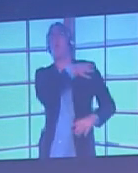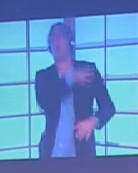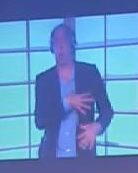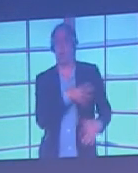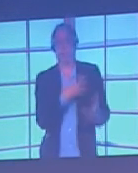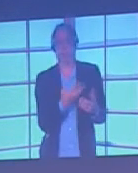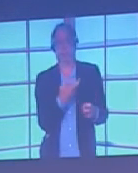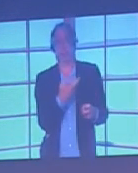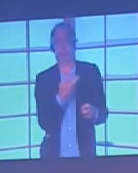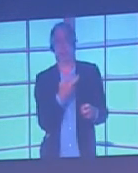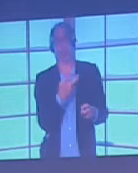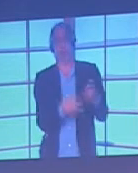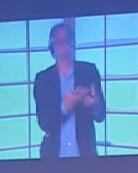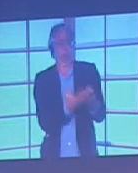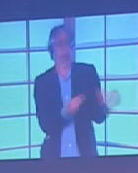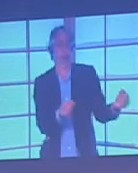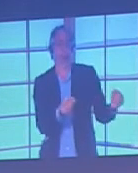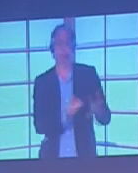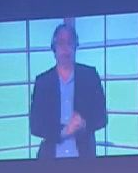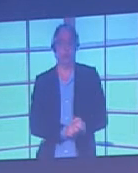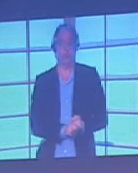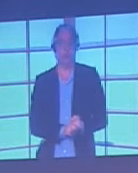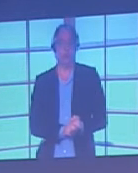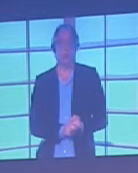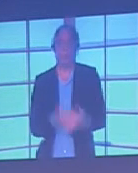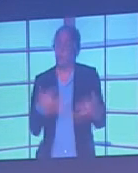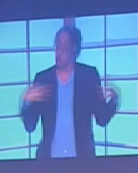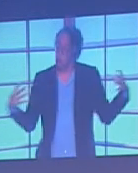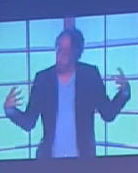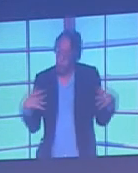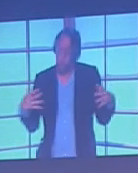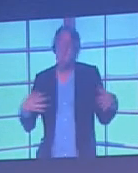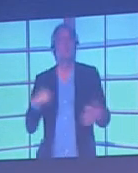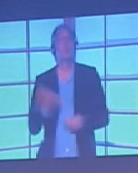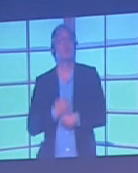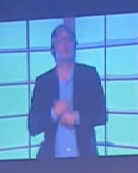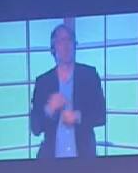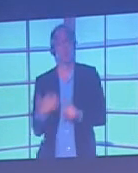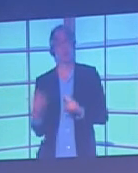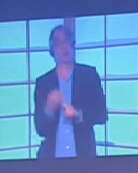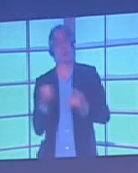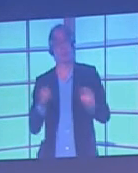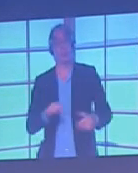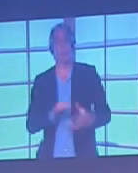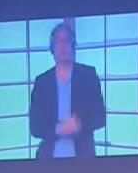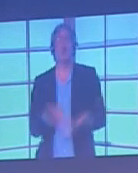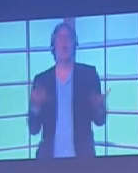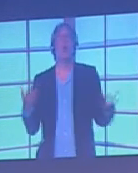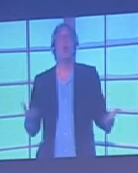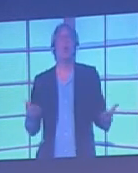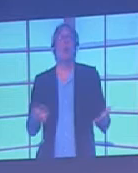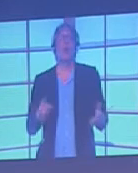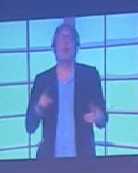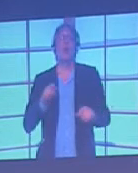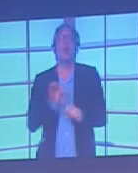associations, from the clubs, and then together we will get this job done very quickly. So it has to be at local